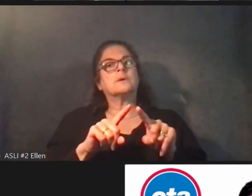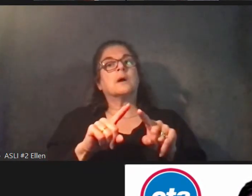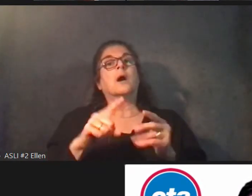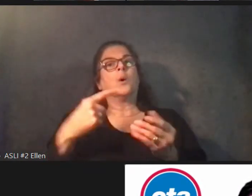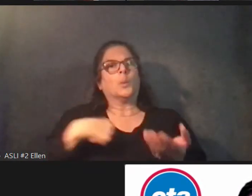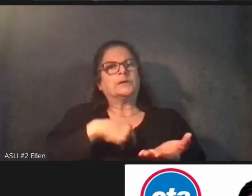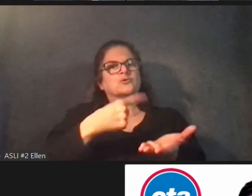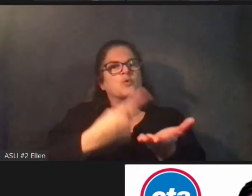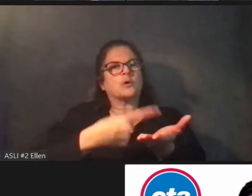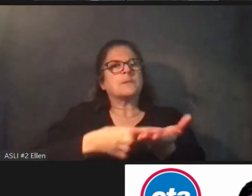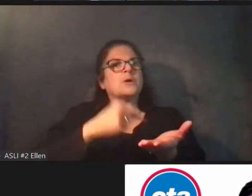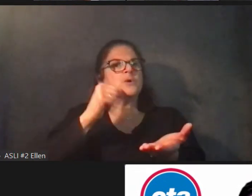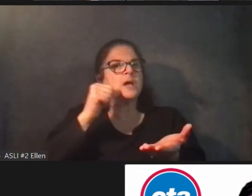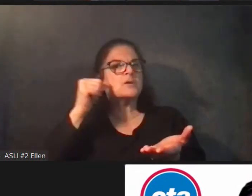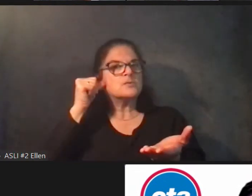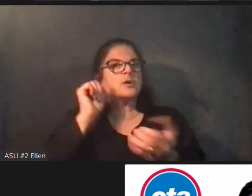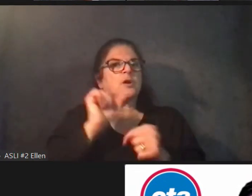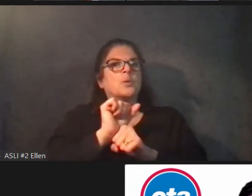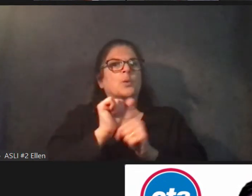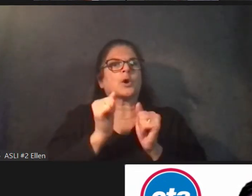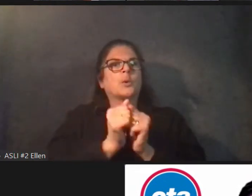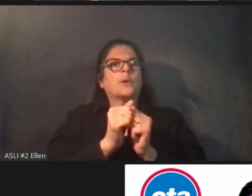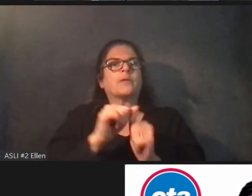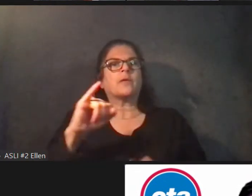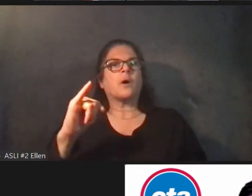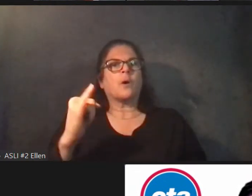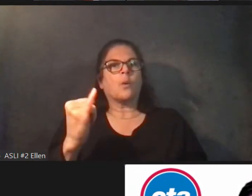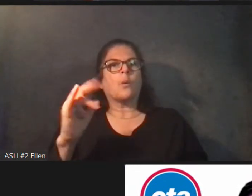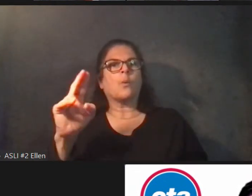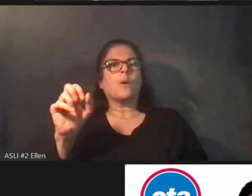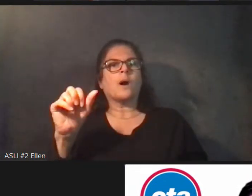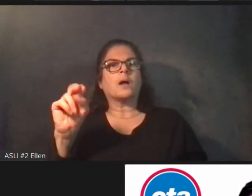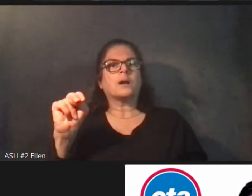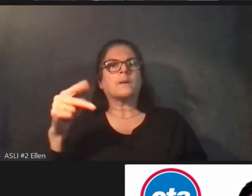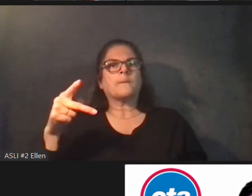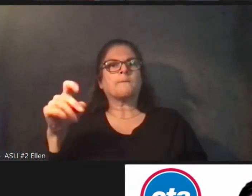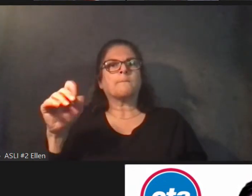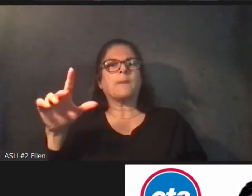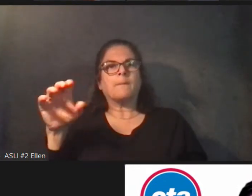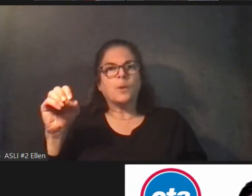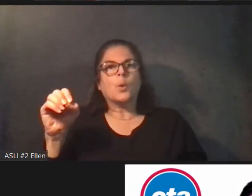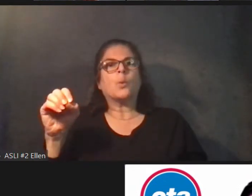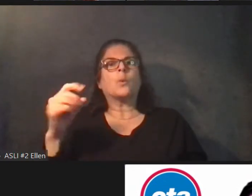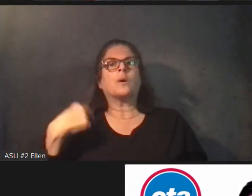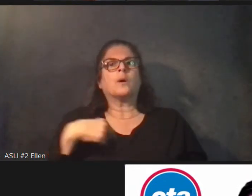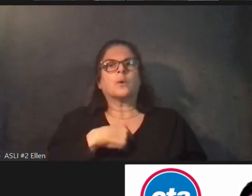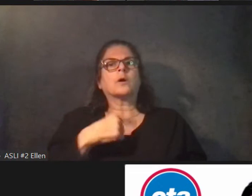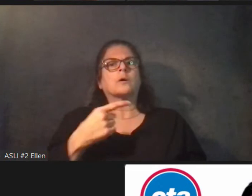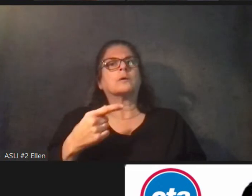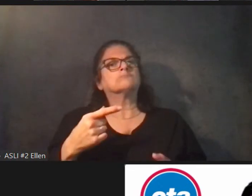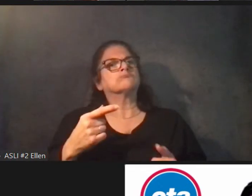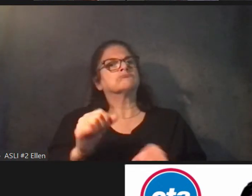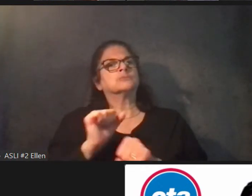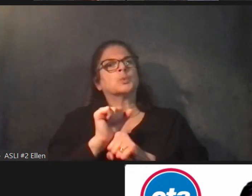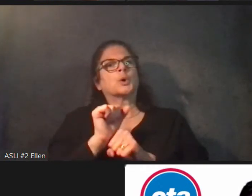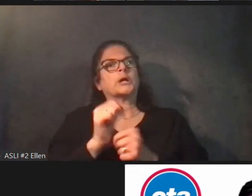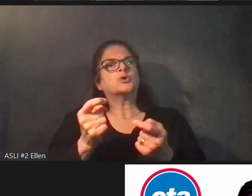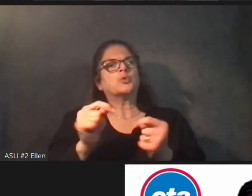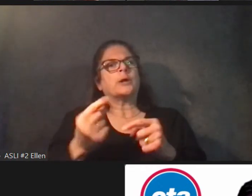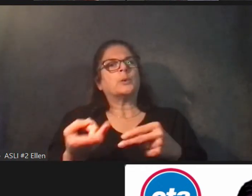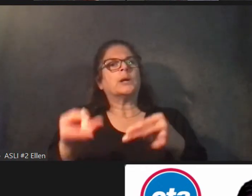about yesterday, and we're working with Juan Pablo to make sure that we can work together to bring those numbers up, but no other questions.